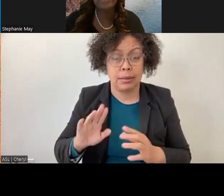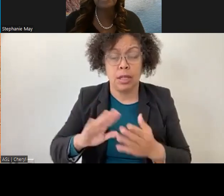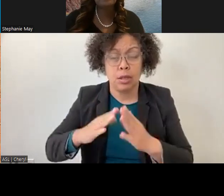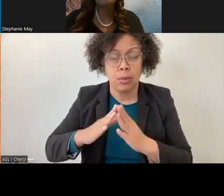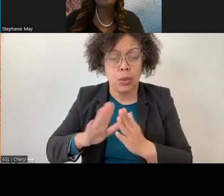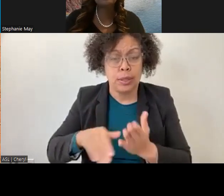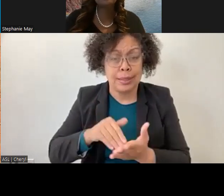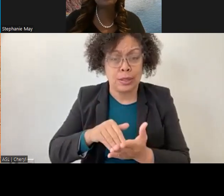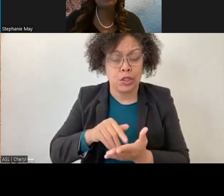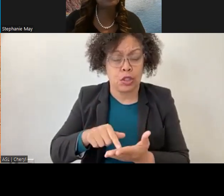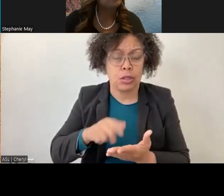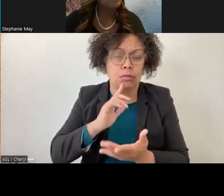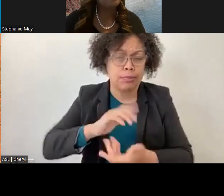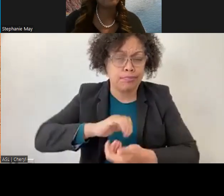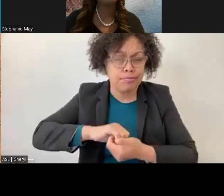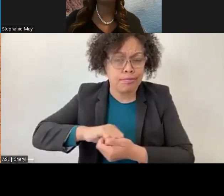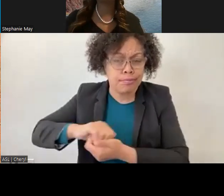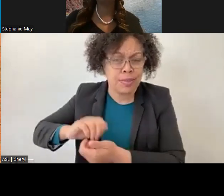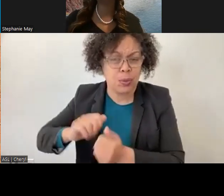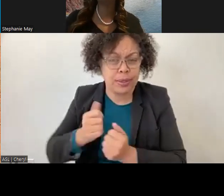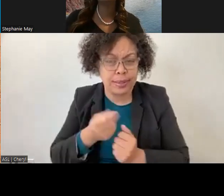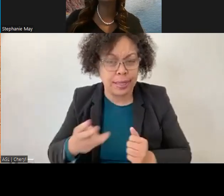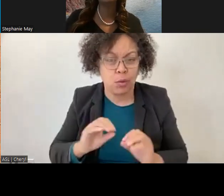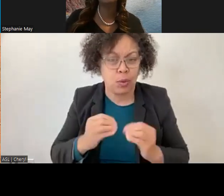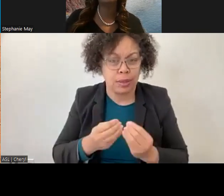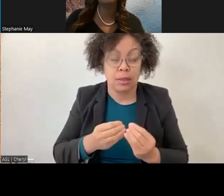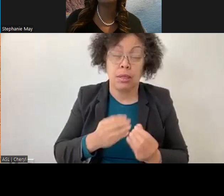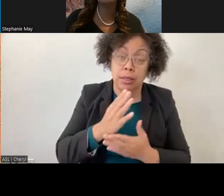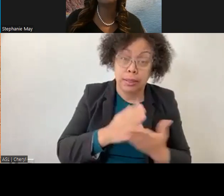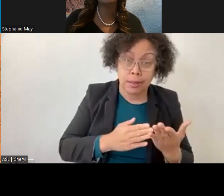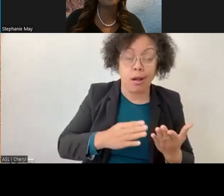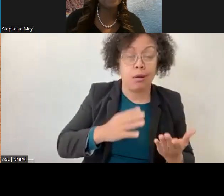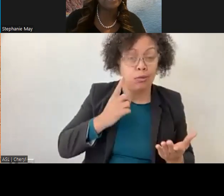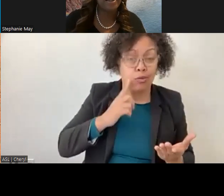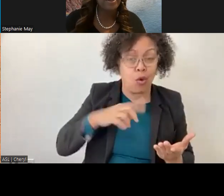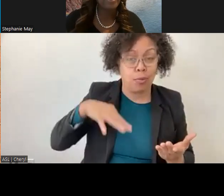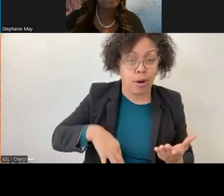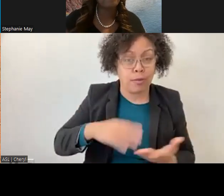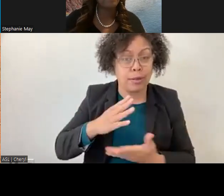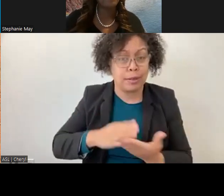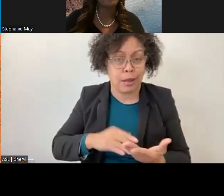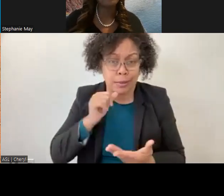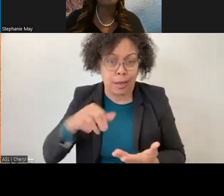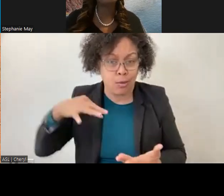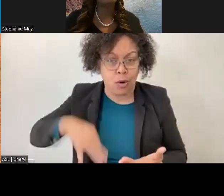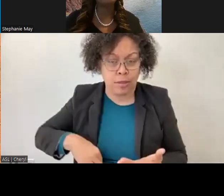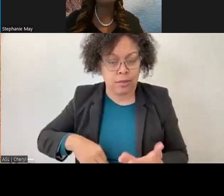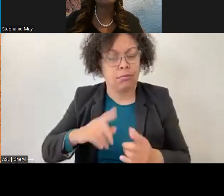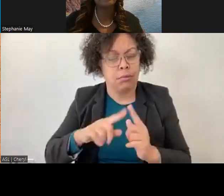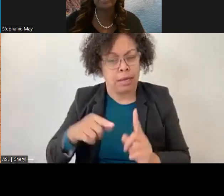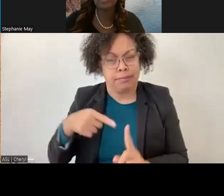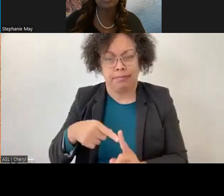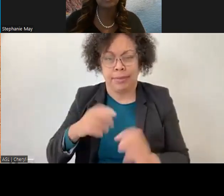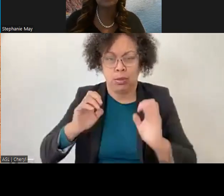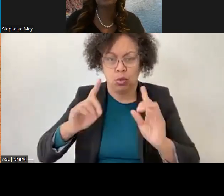and private. But I just want to talk a little bit about our partnerships with education, both